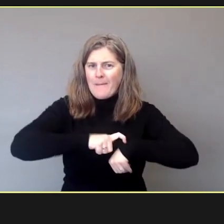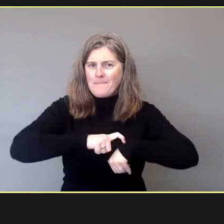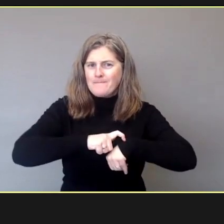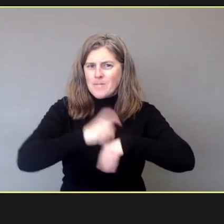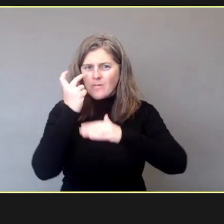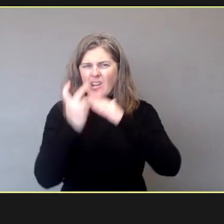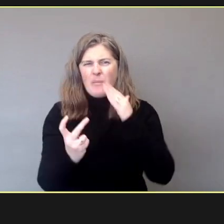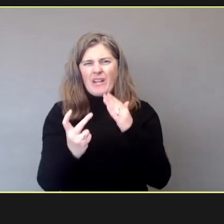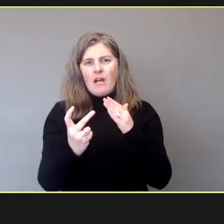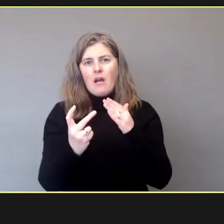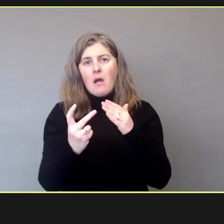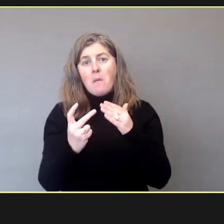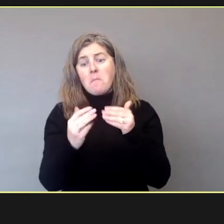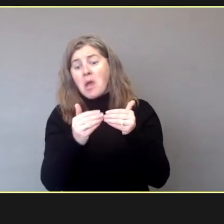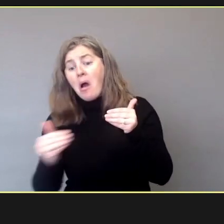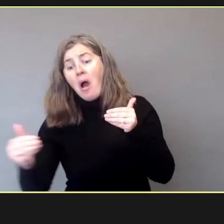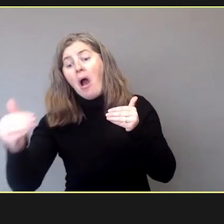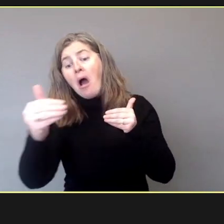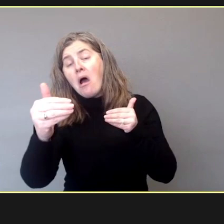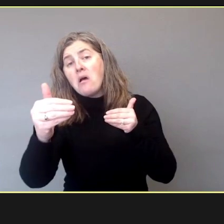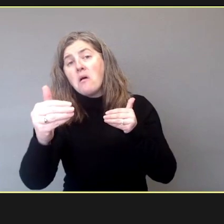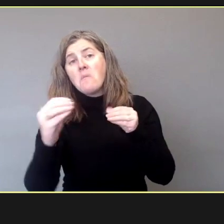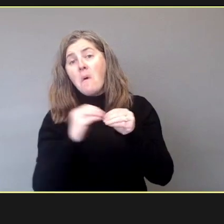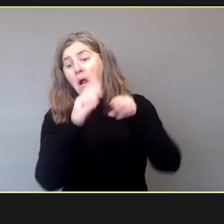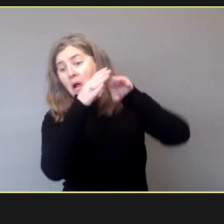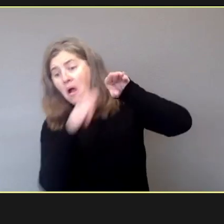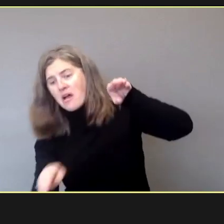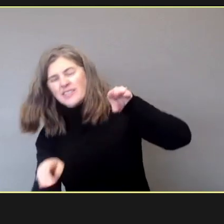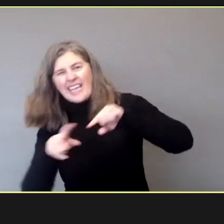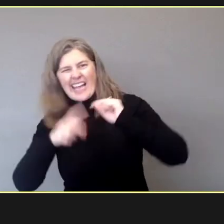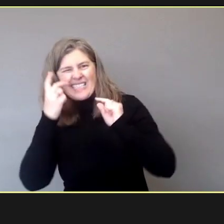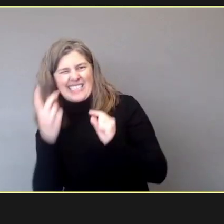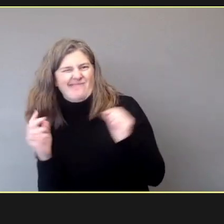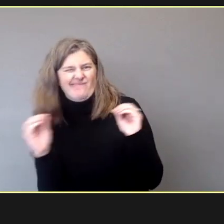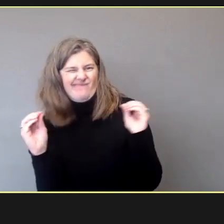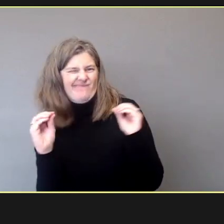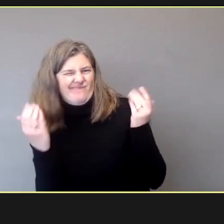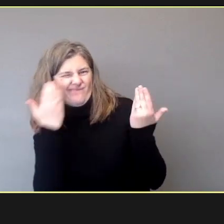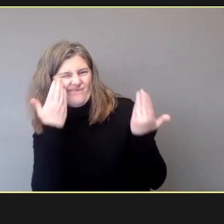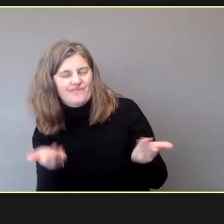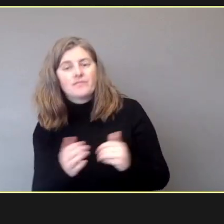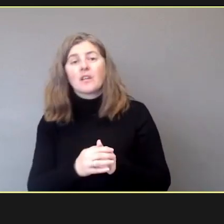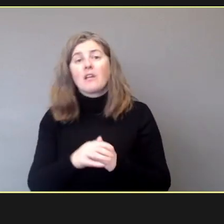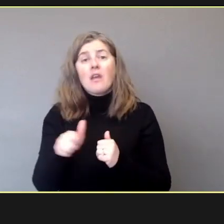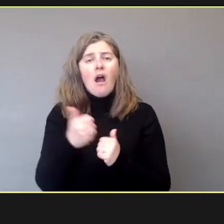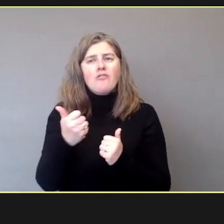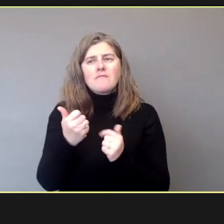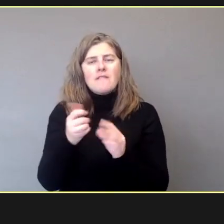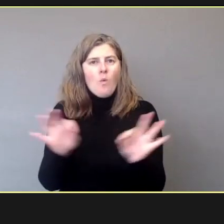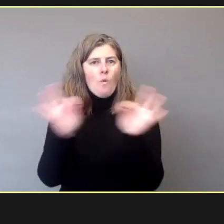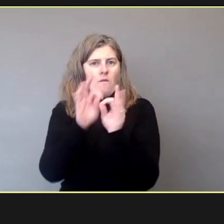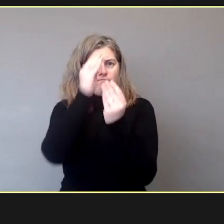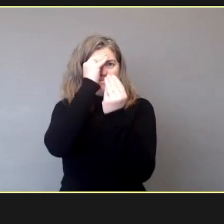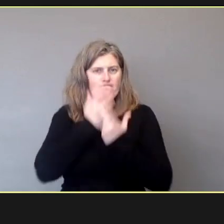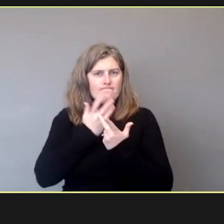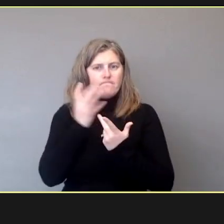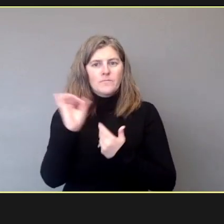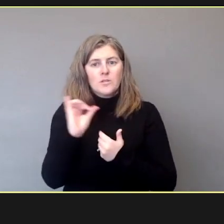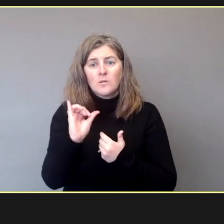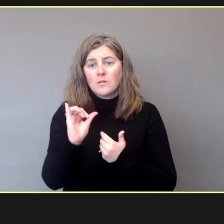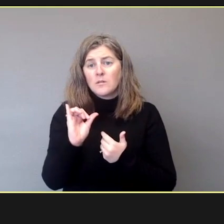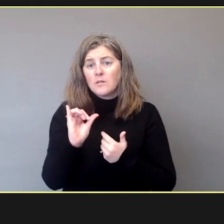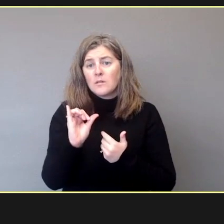to see out beyond that. And so, and then the other obvious, things that play into that as well. It's great that we've